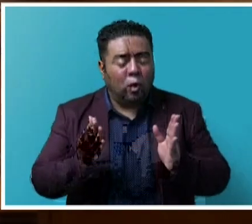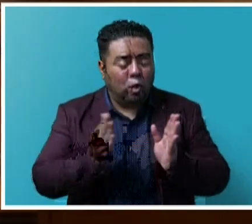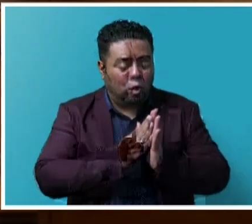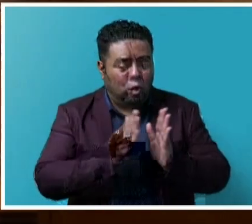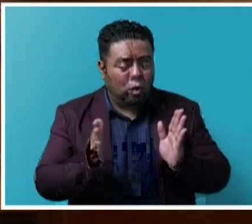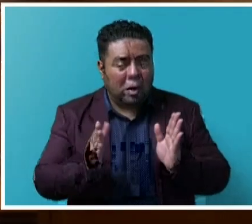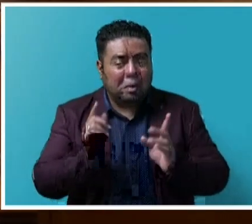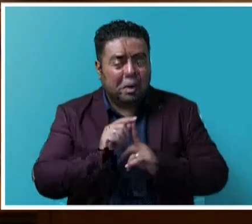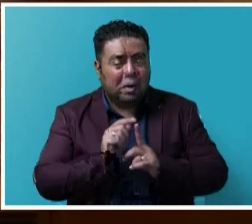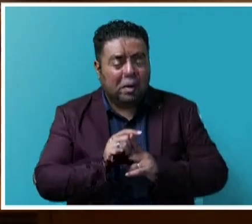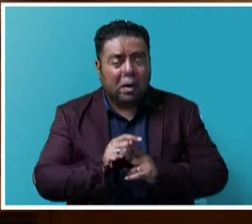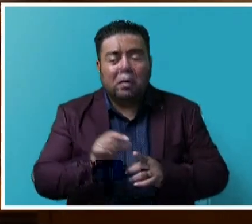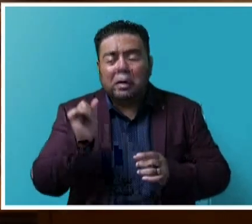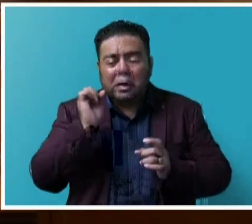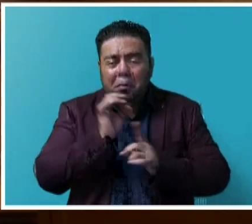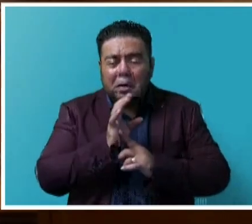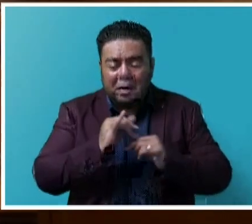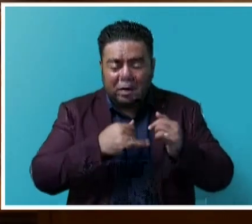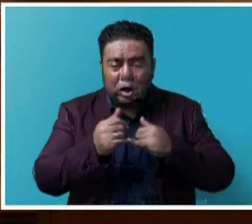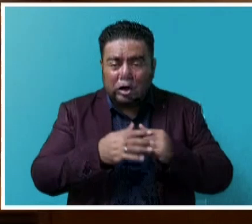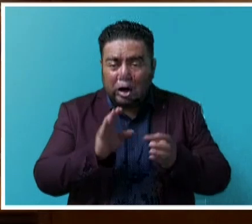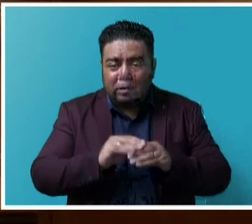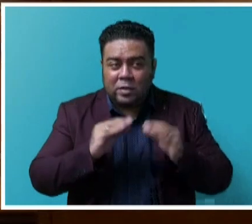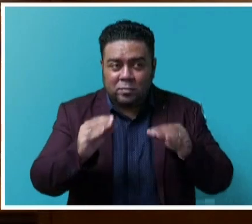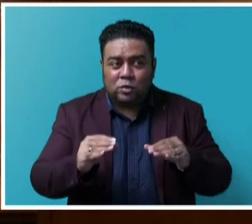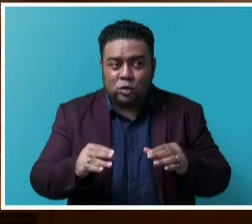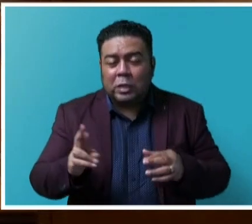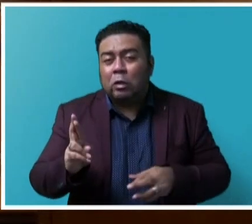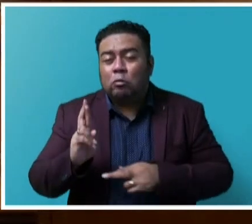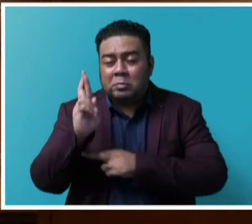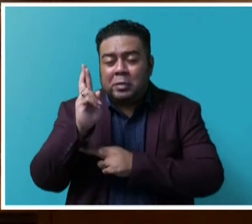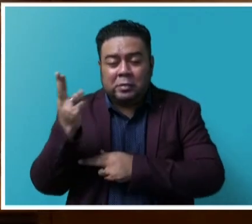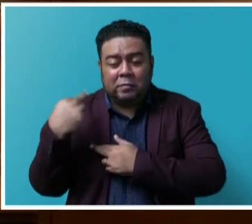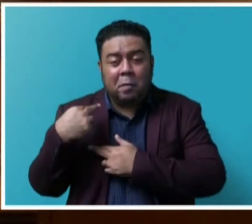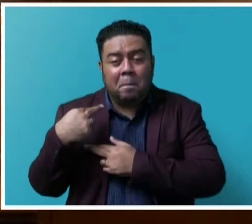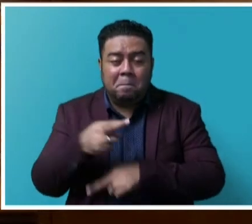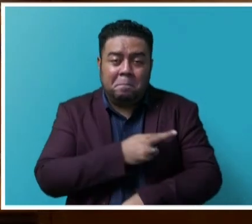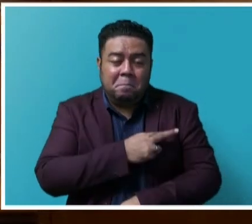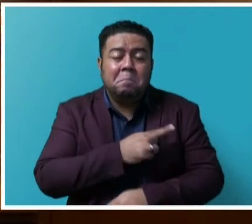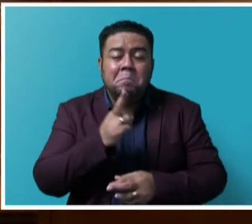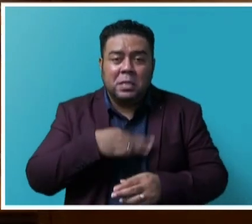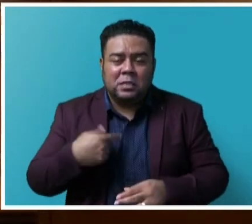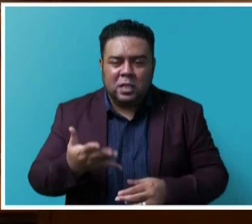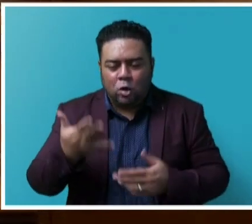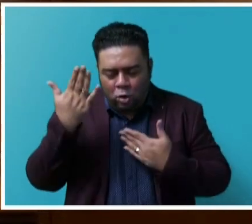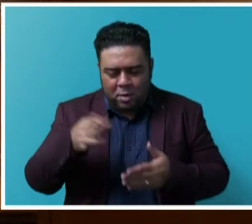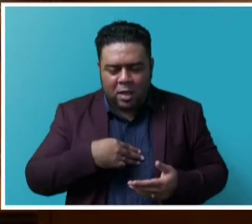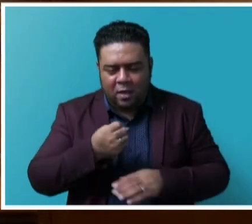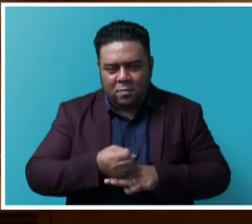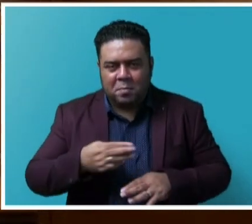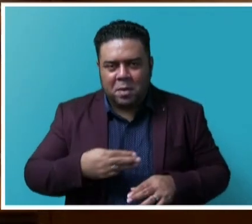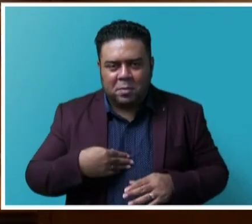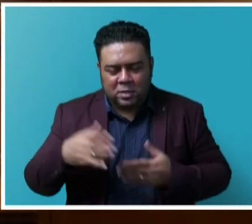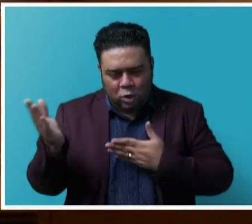relating to critical infrastructure investment to the respective ministers and assistant ministers and honorable government members, and